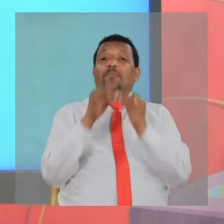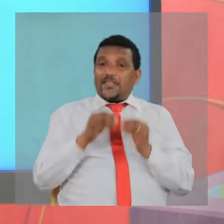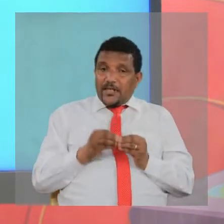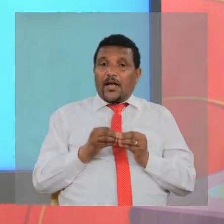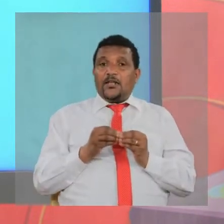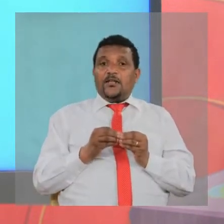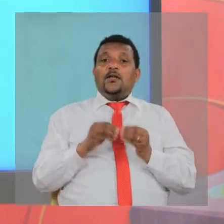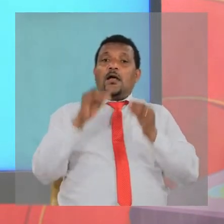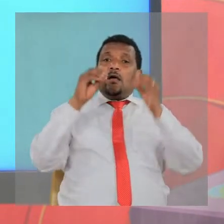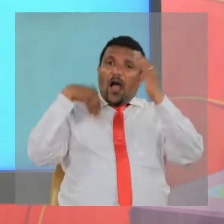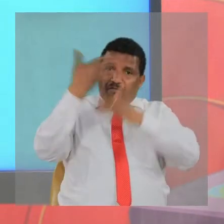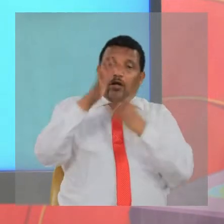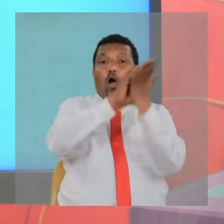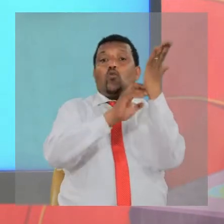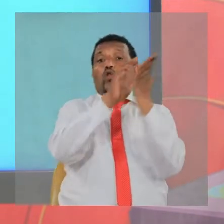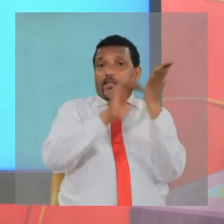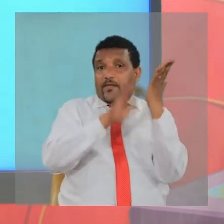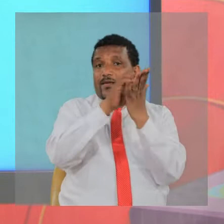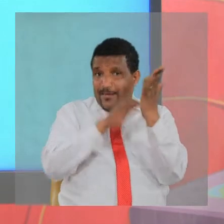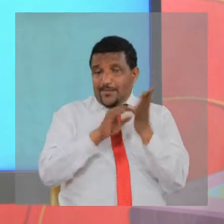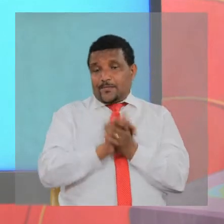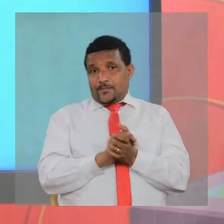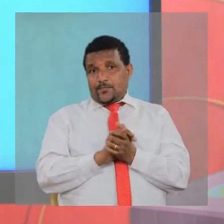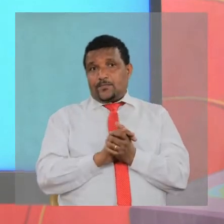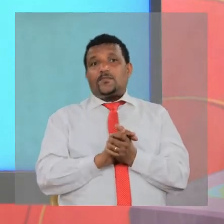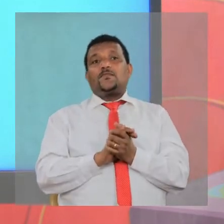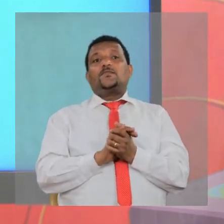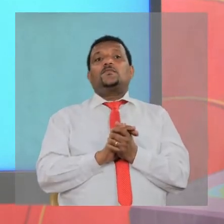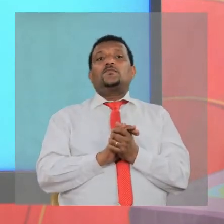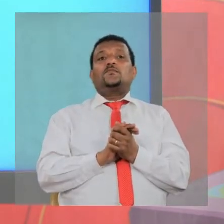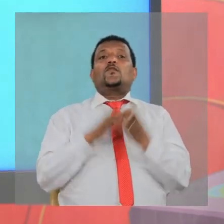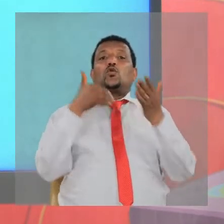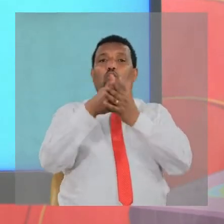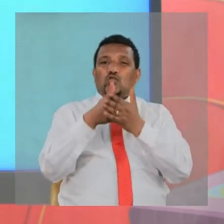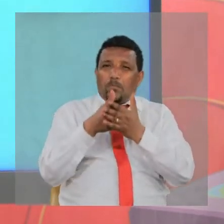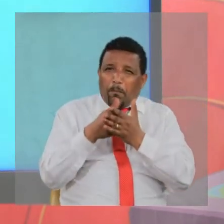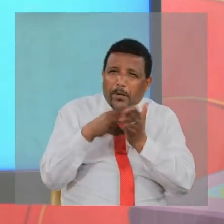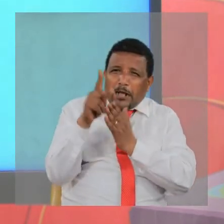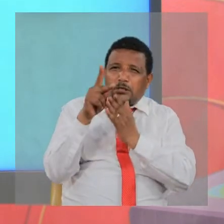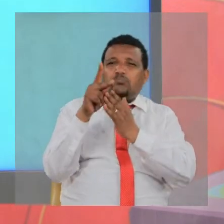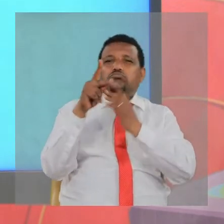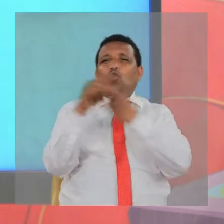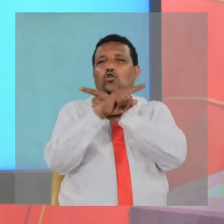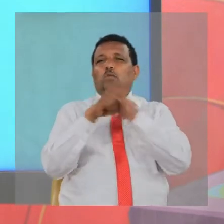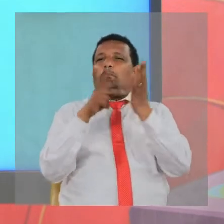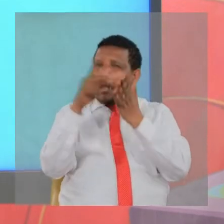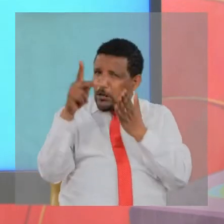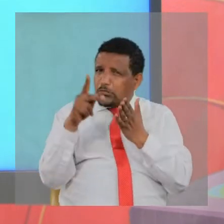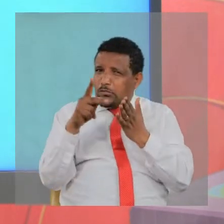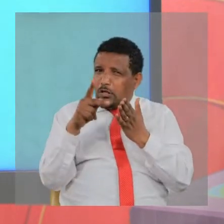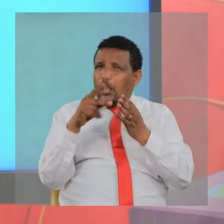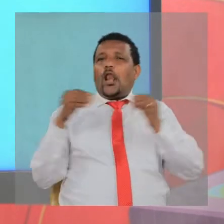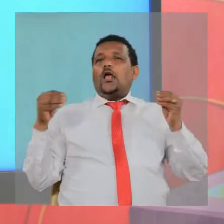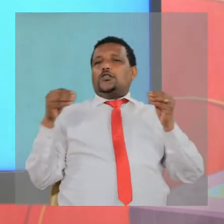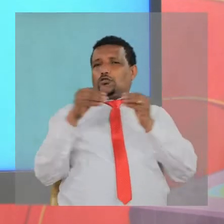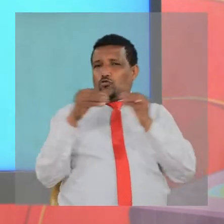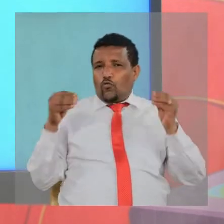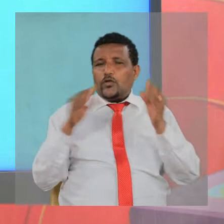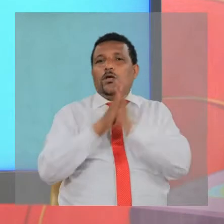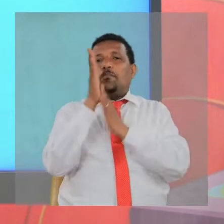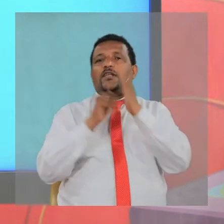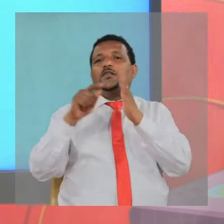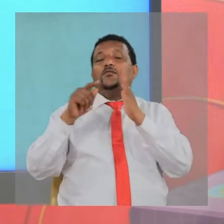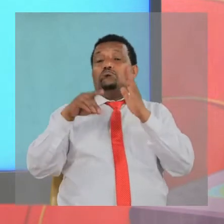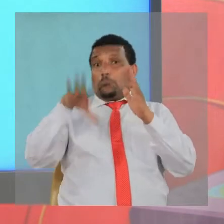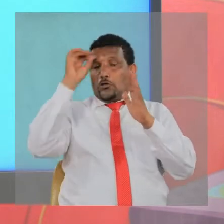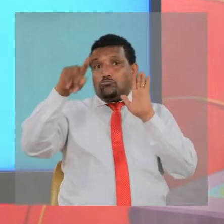mathematically after calculating the cross price elasticity of demand, if you get negative value, then the